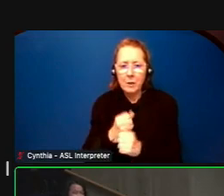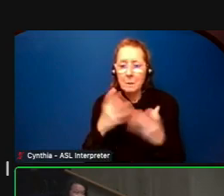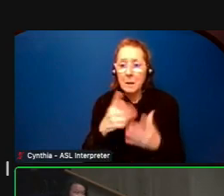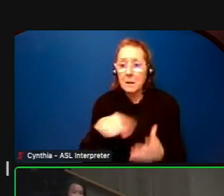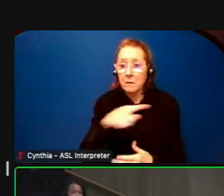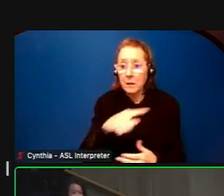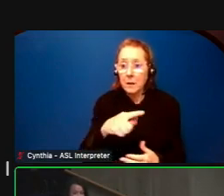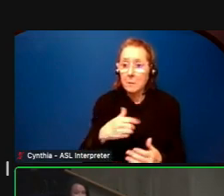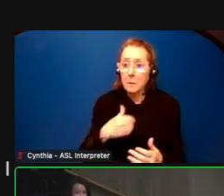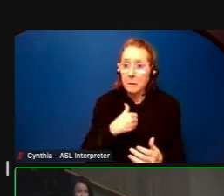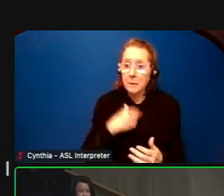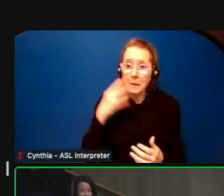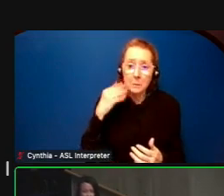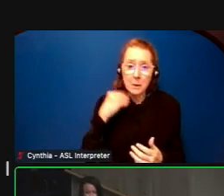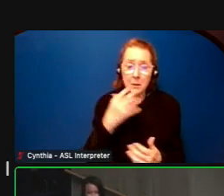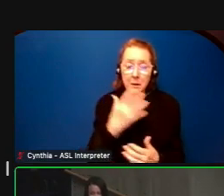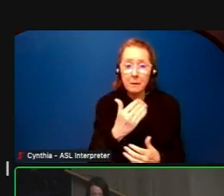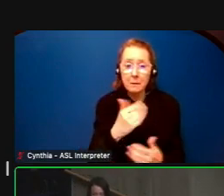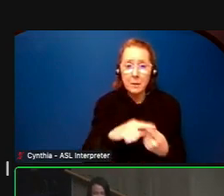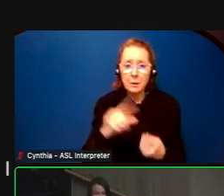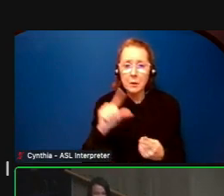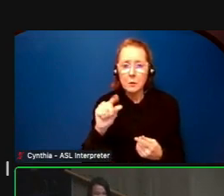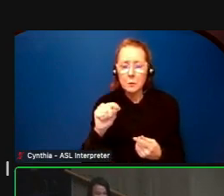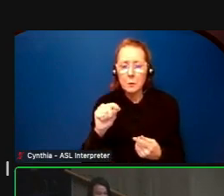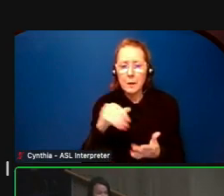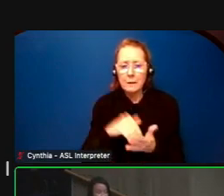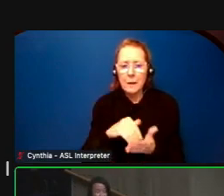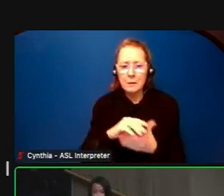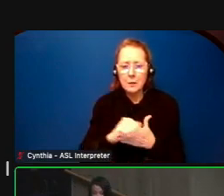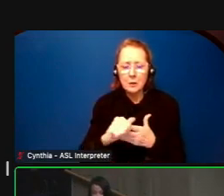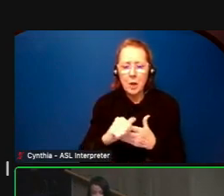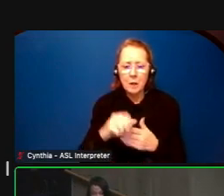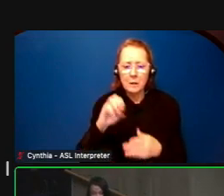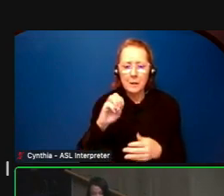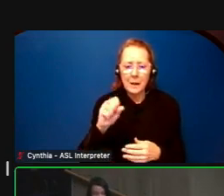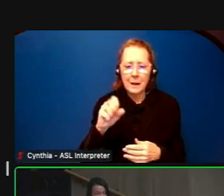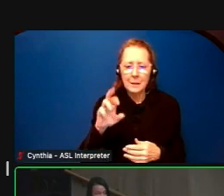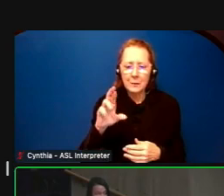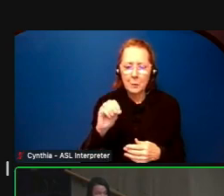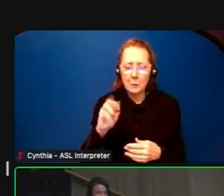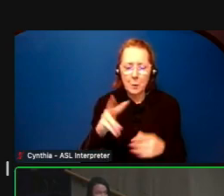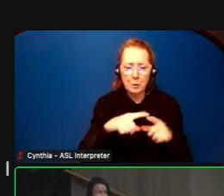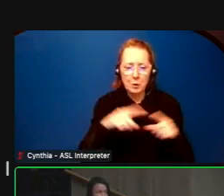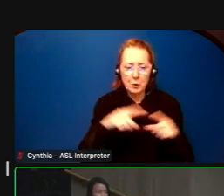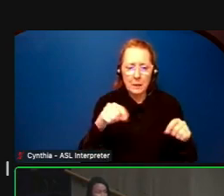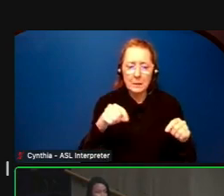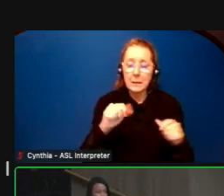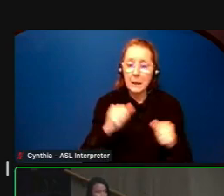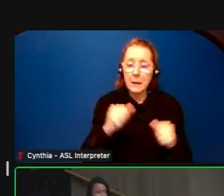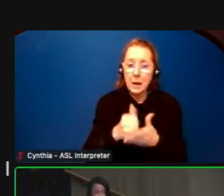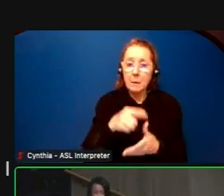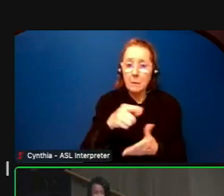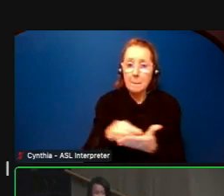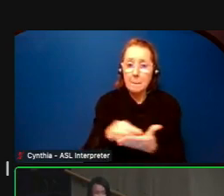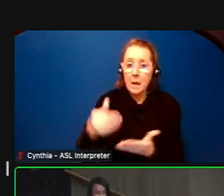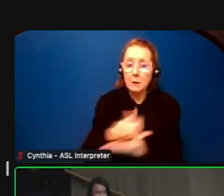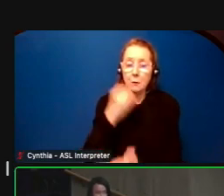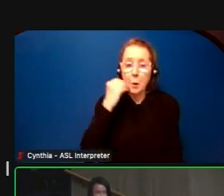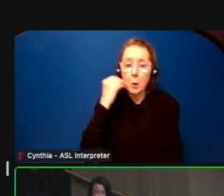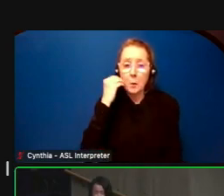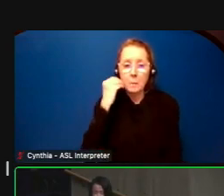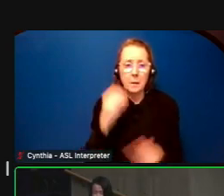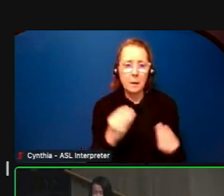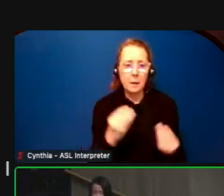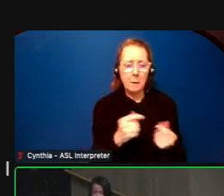from $15,000 to $20,000 escrow checks that can go towards the purchase of their new home. Our property management